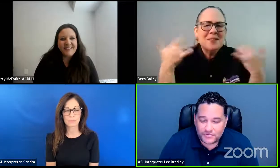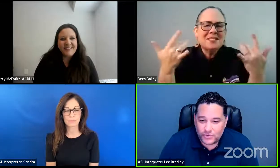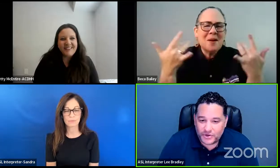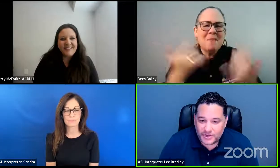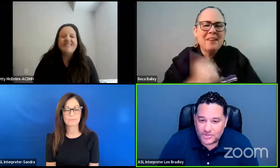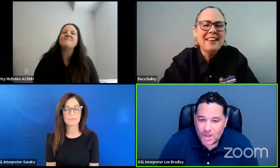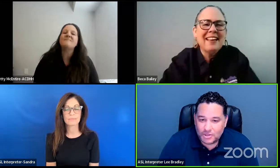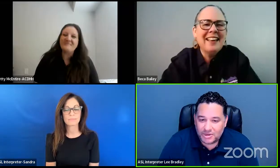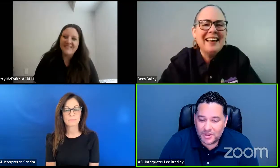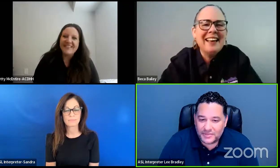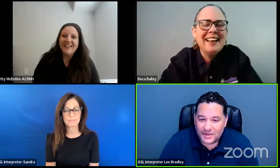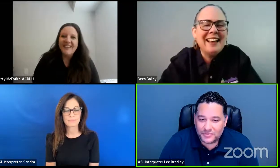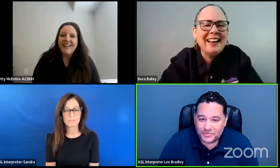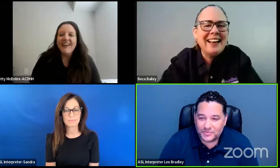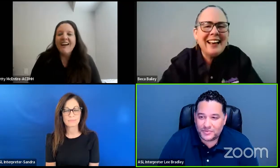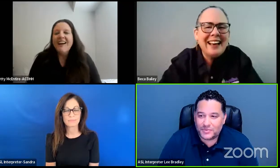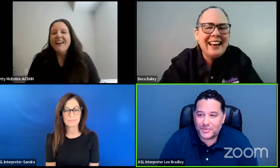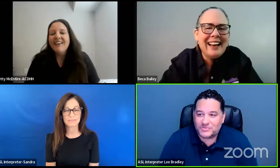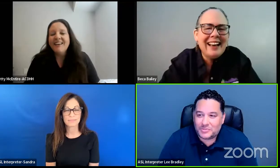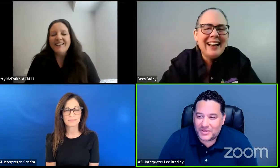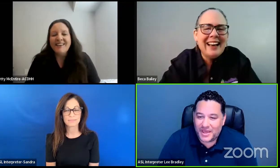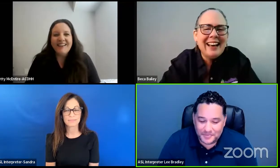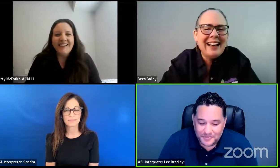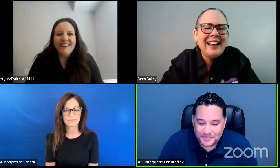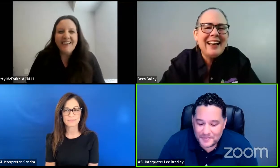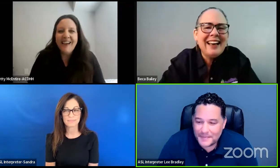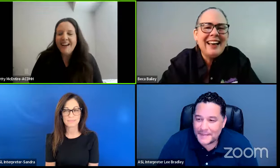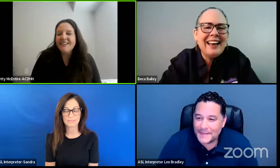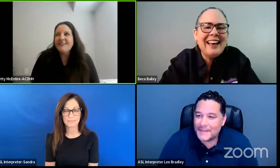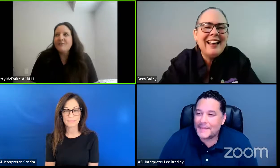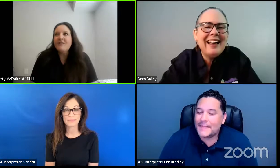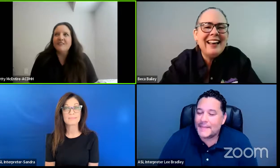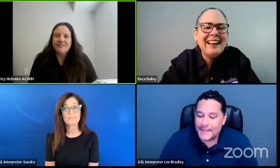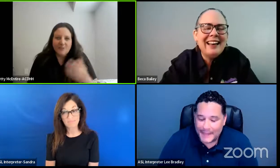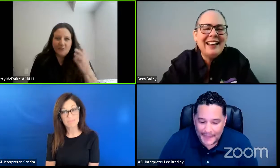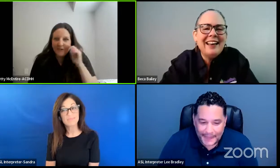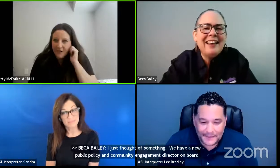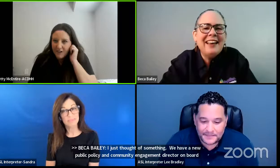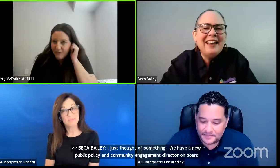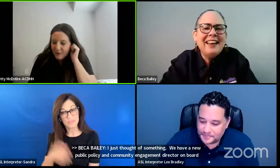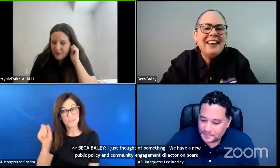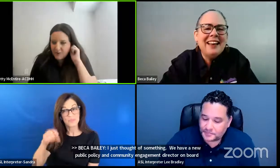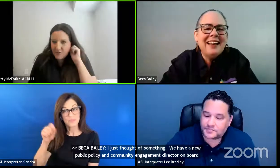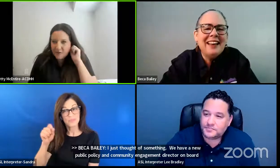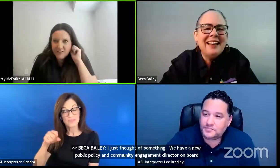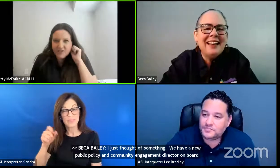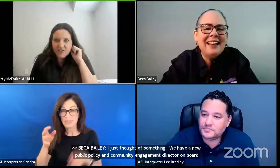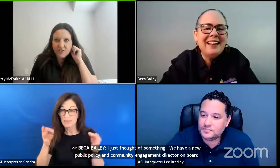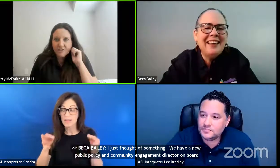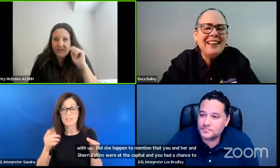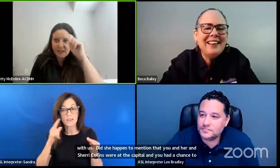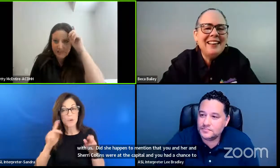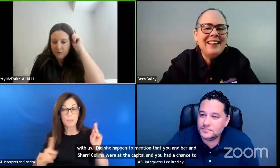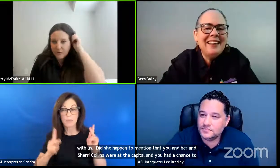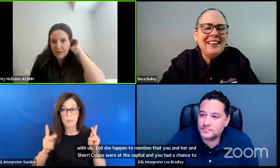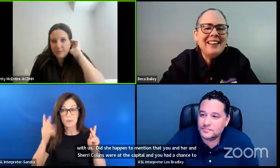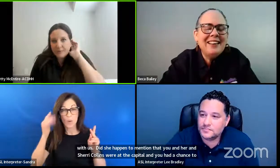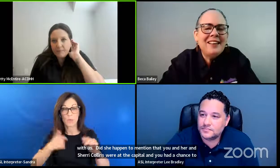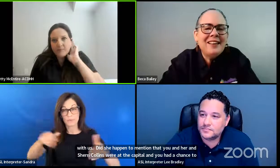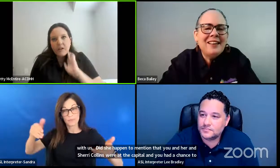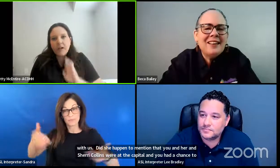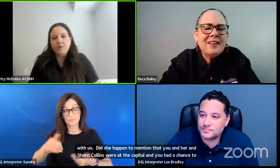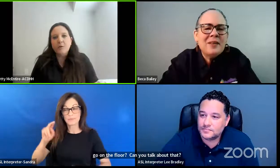to go on the floor? Can you talk a little bit about that? What was up with that? Yeah, definitely. So as folks know, that we introduced Nikki